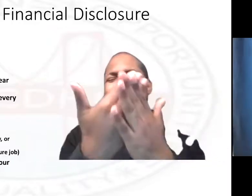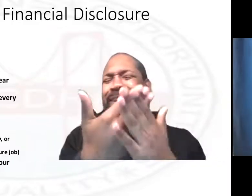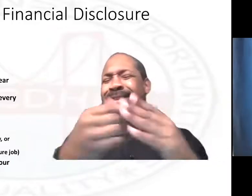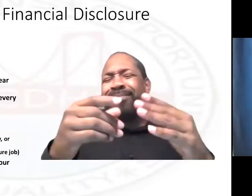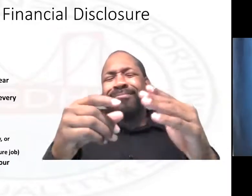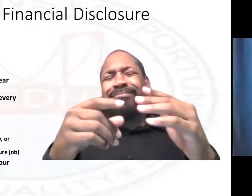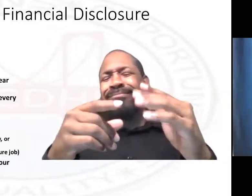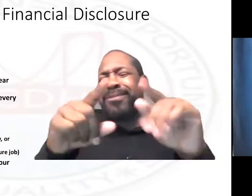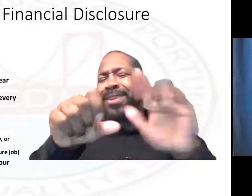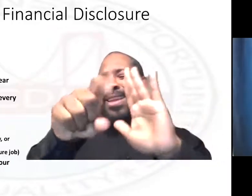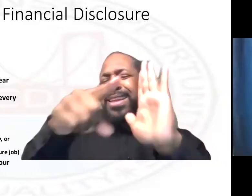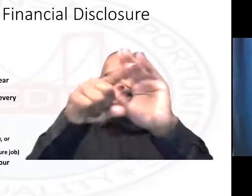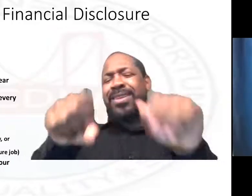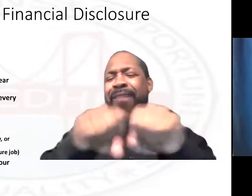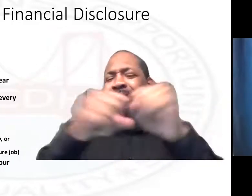no,